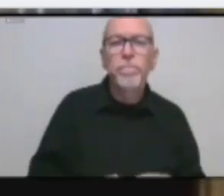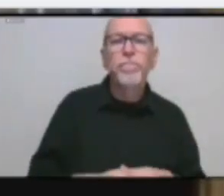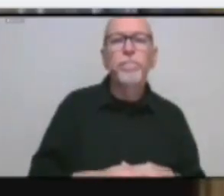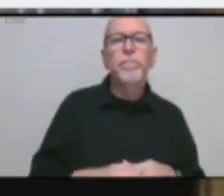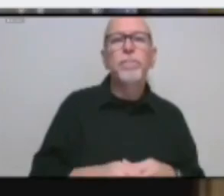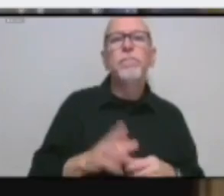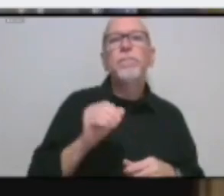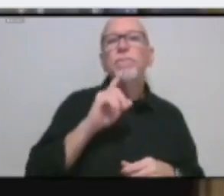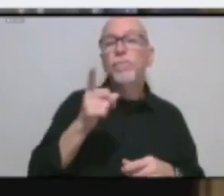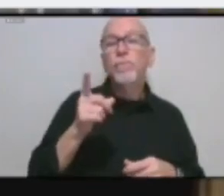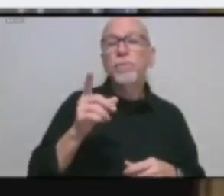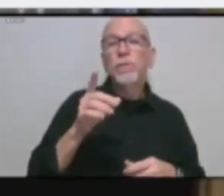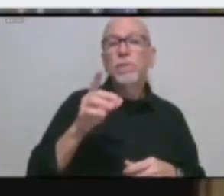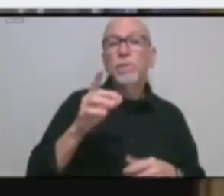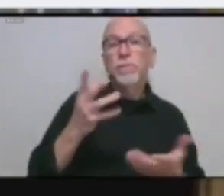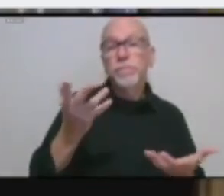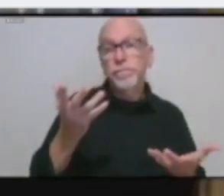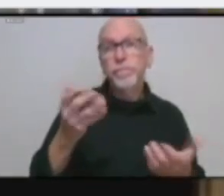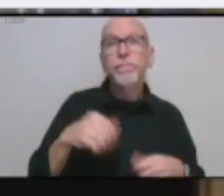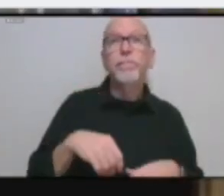on the flip side of the coin,